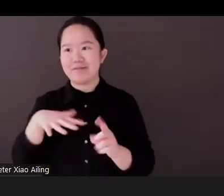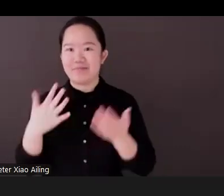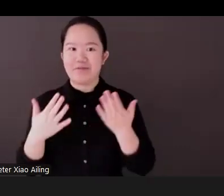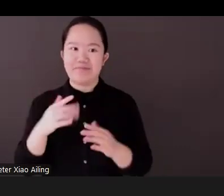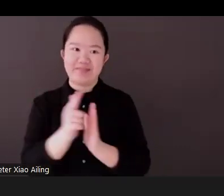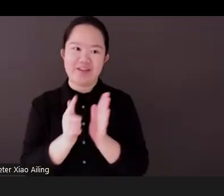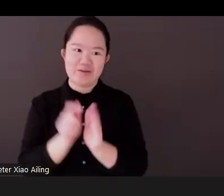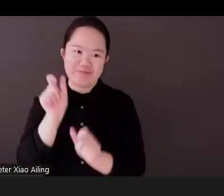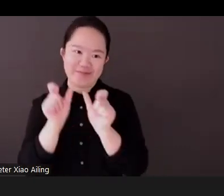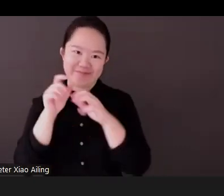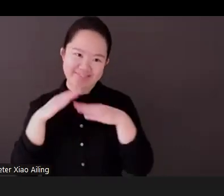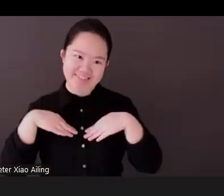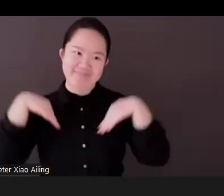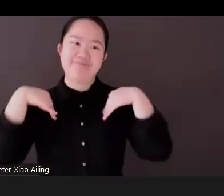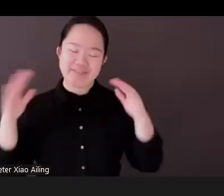kind of,